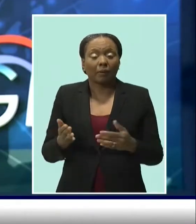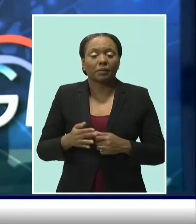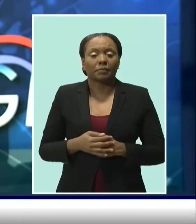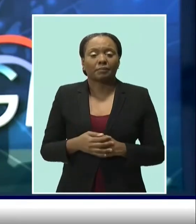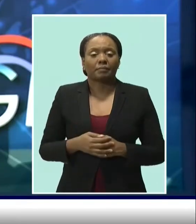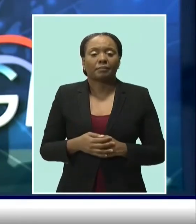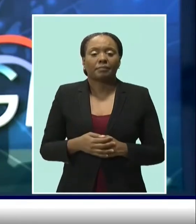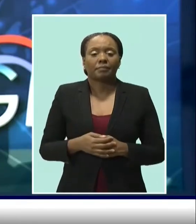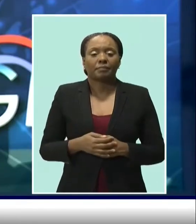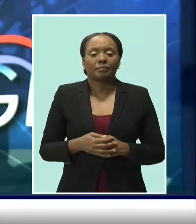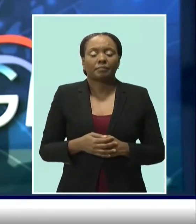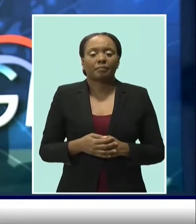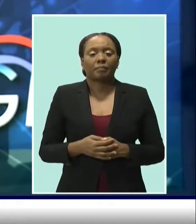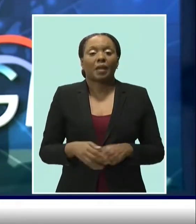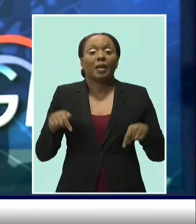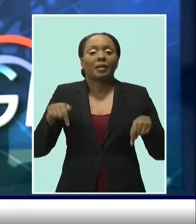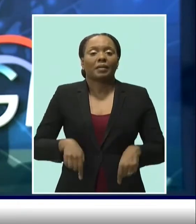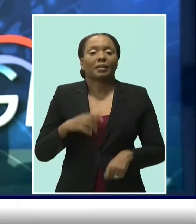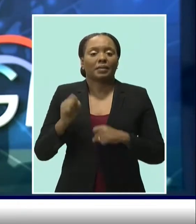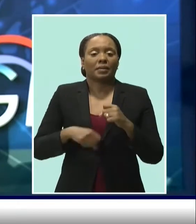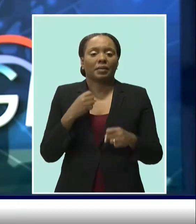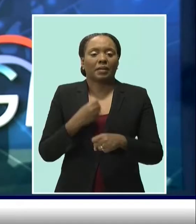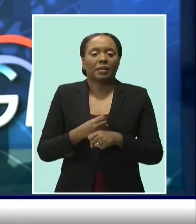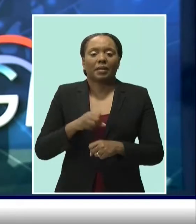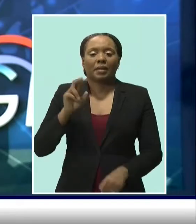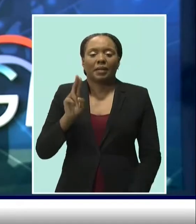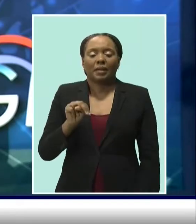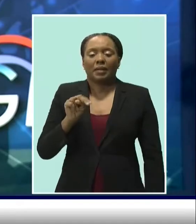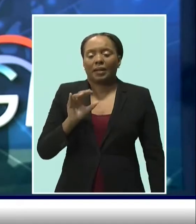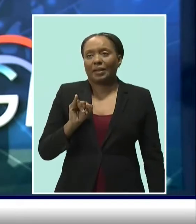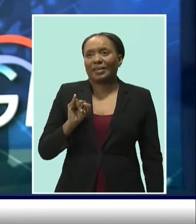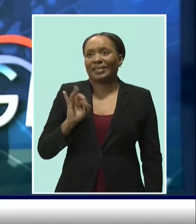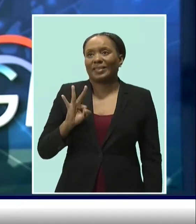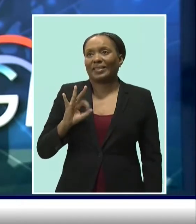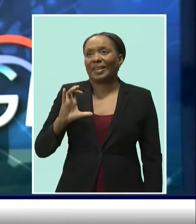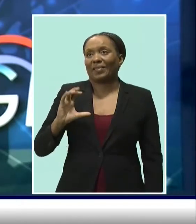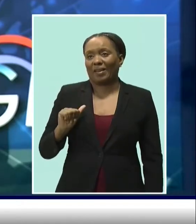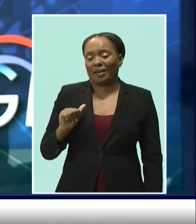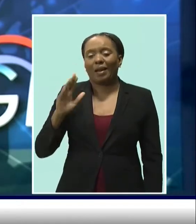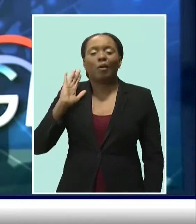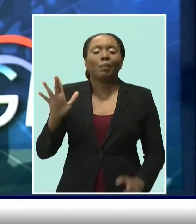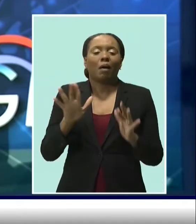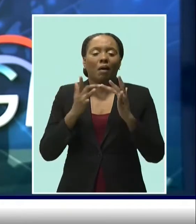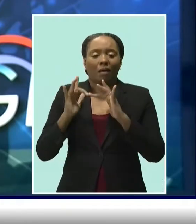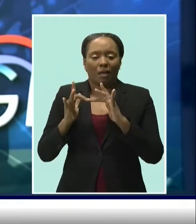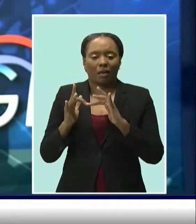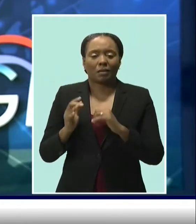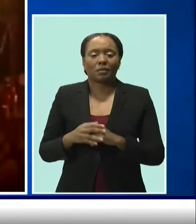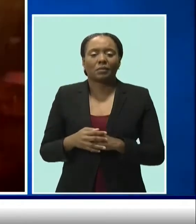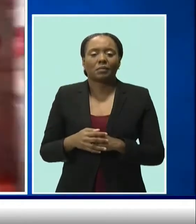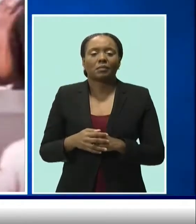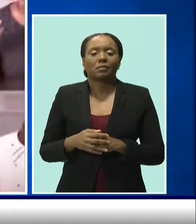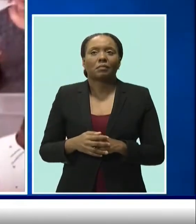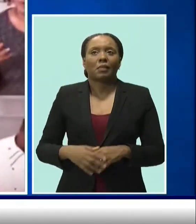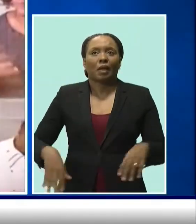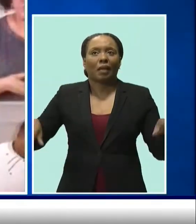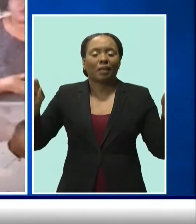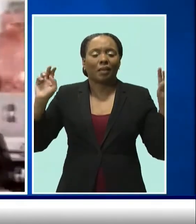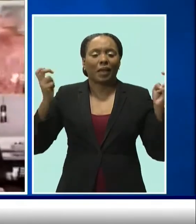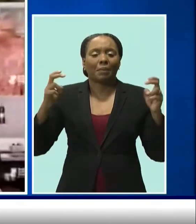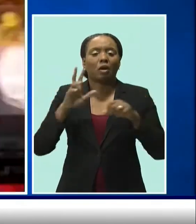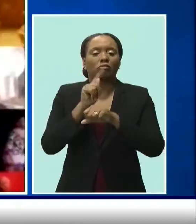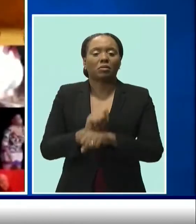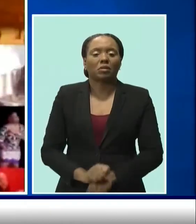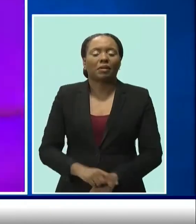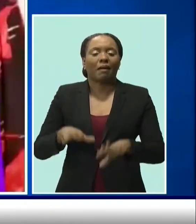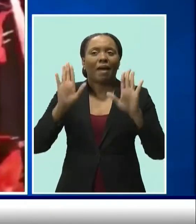This year's edition of the National Independence Festival of Creative Arts will be held virtually. Under the theme, The Tradition of Excellence Continues,